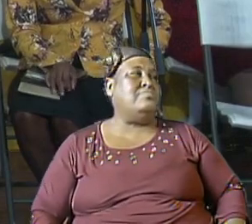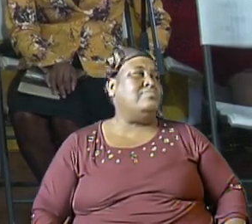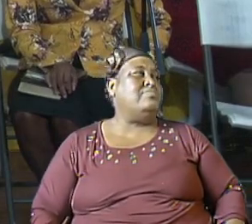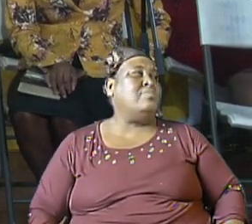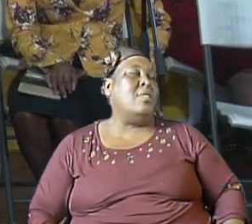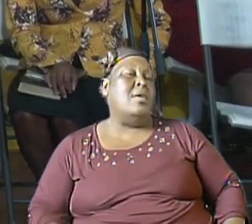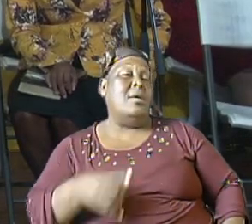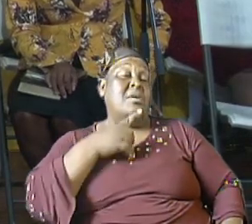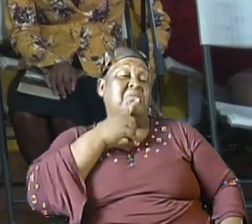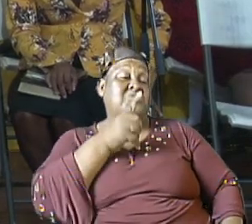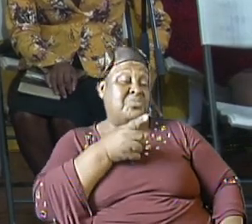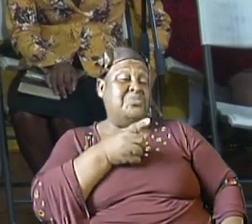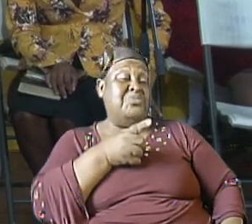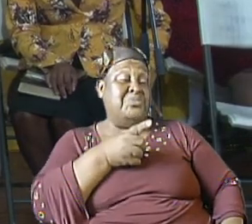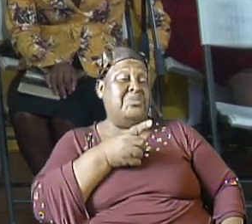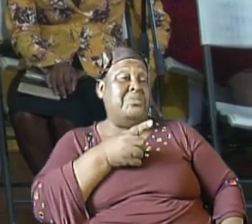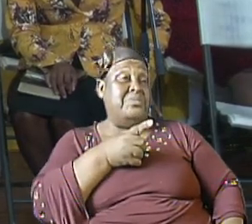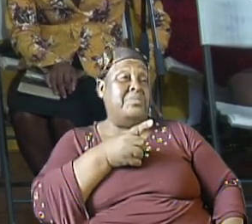that